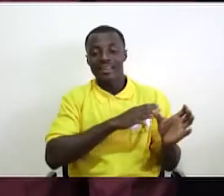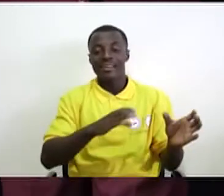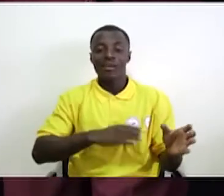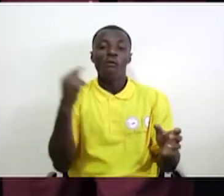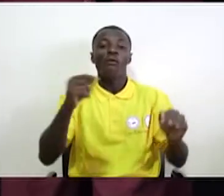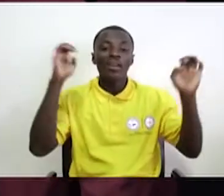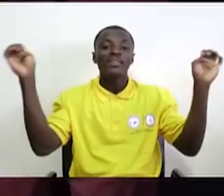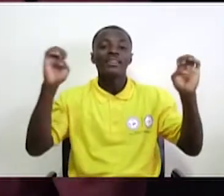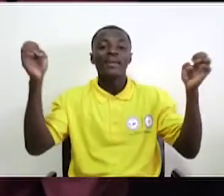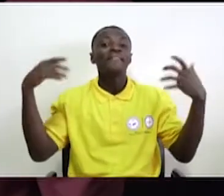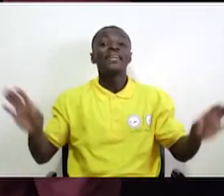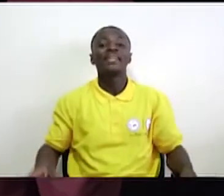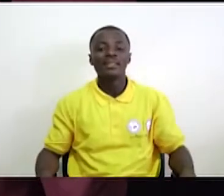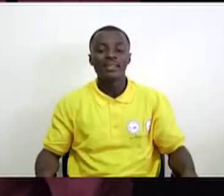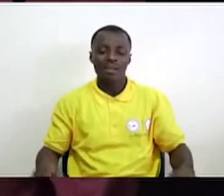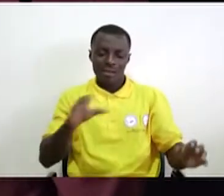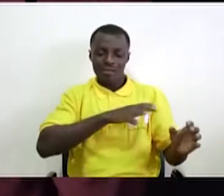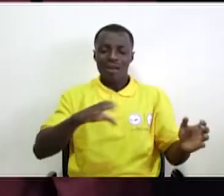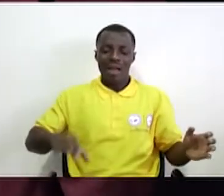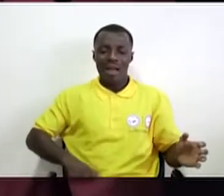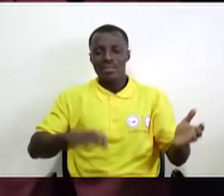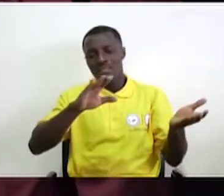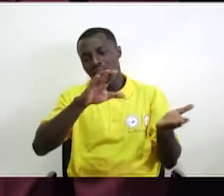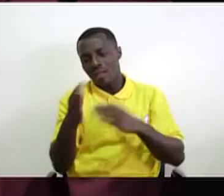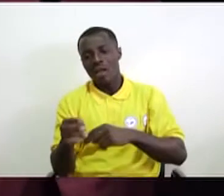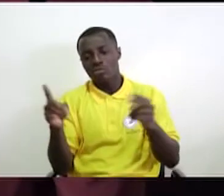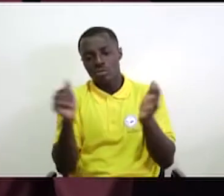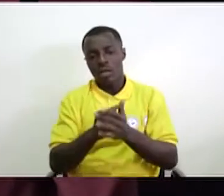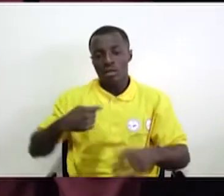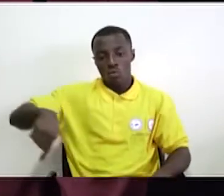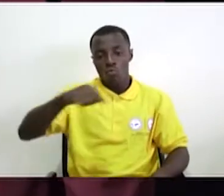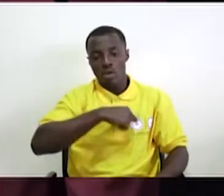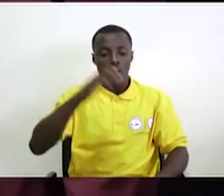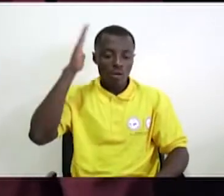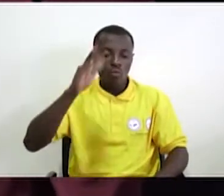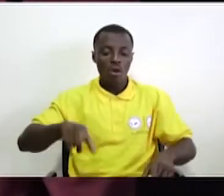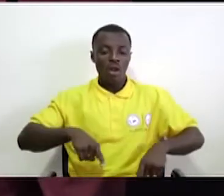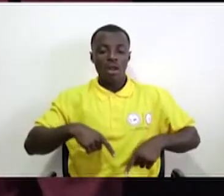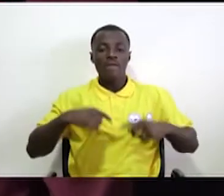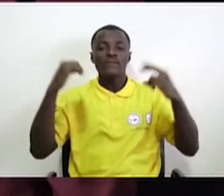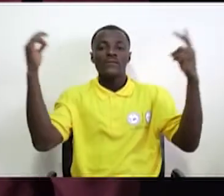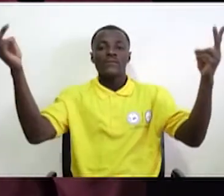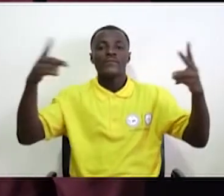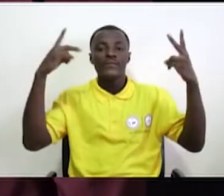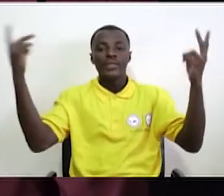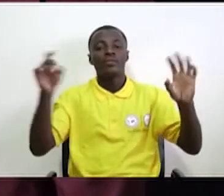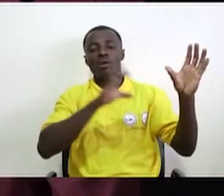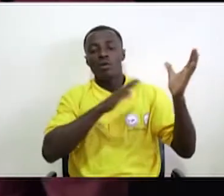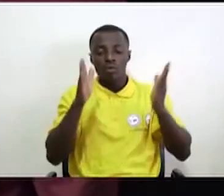He died that we might live a victorious Christian life.